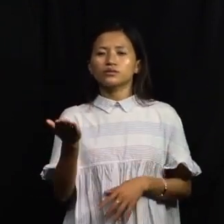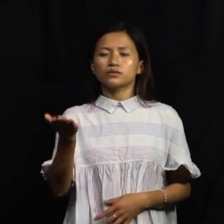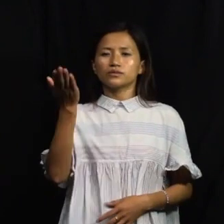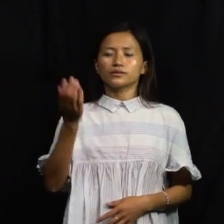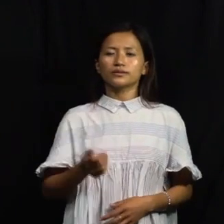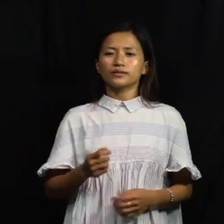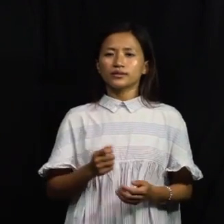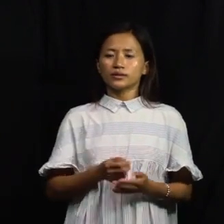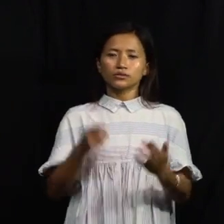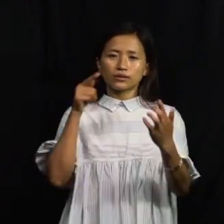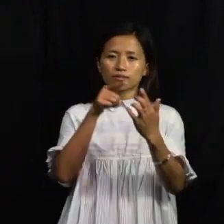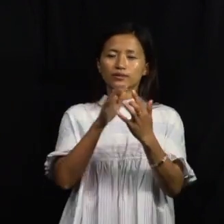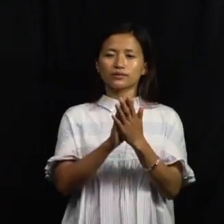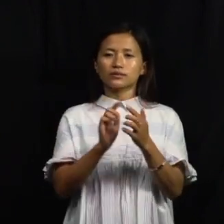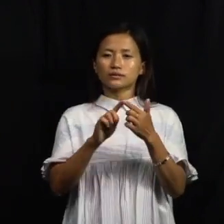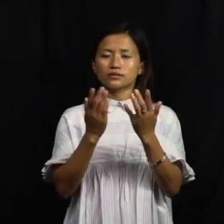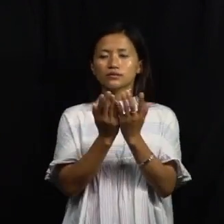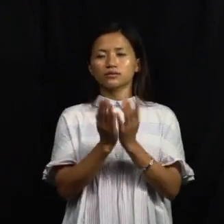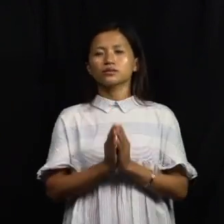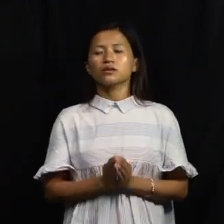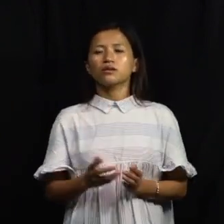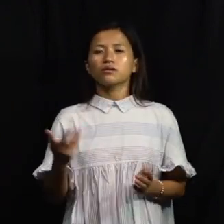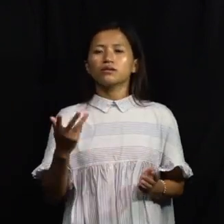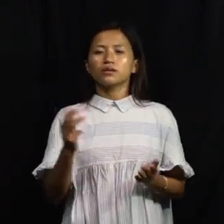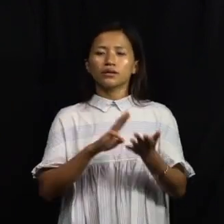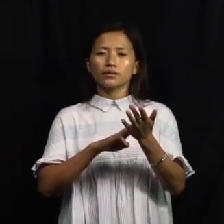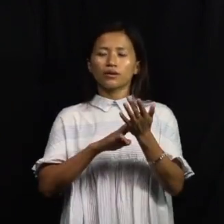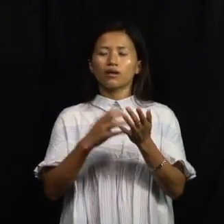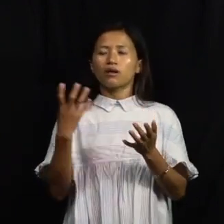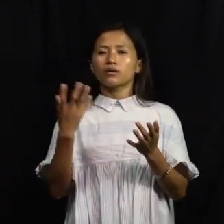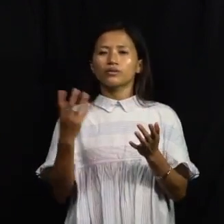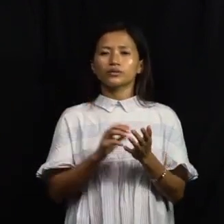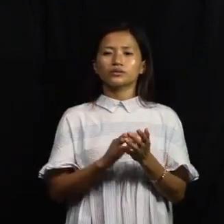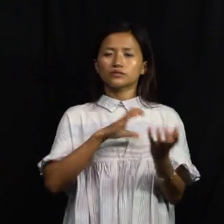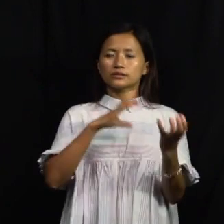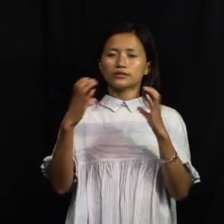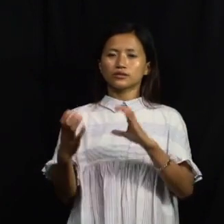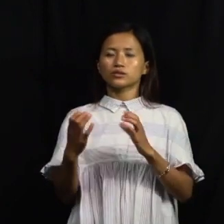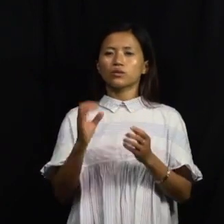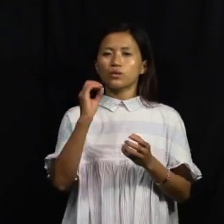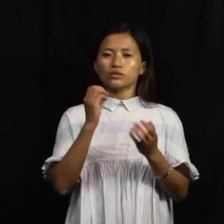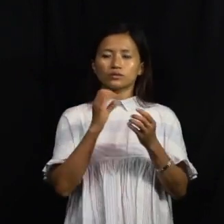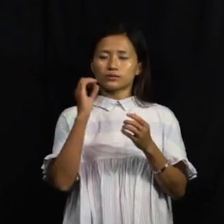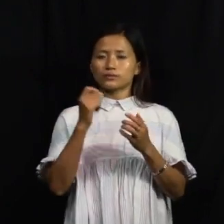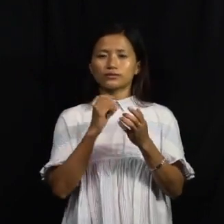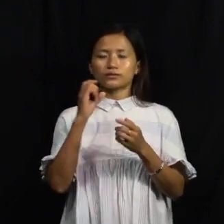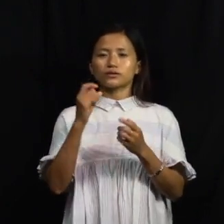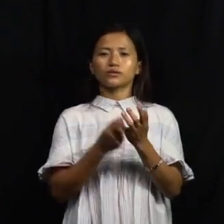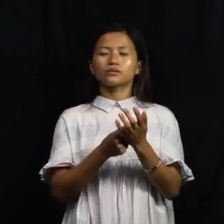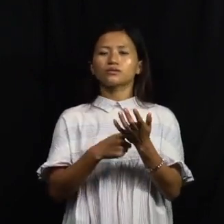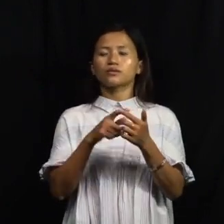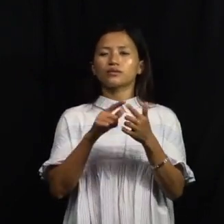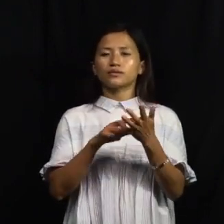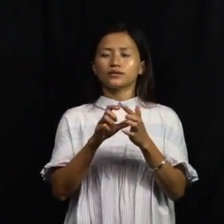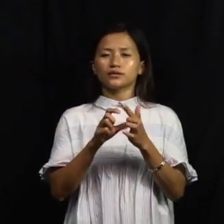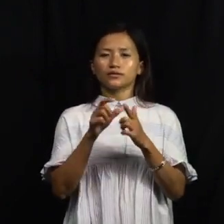as we try to attain education, that is how modification or changes occur in our life and our